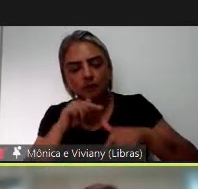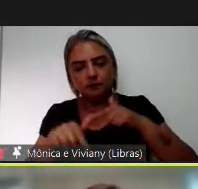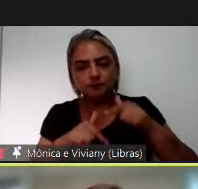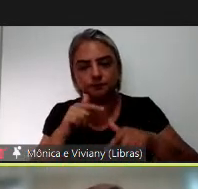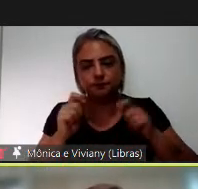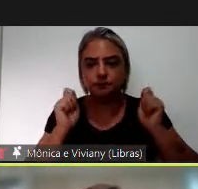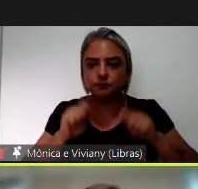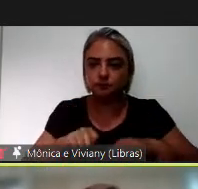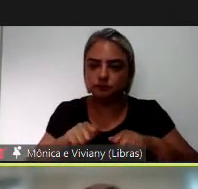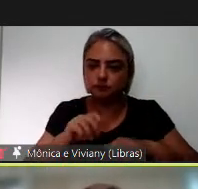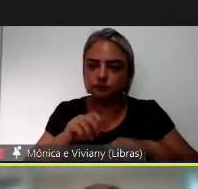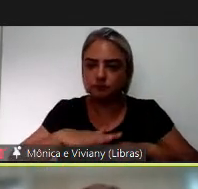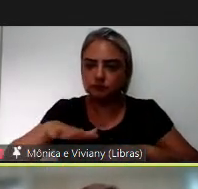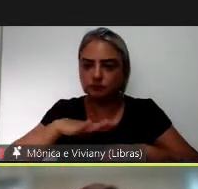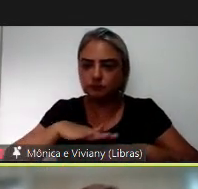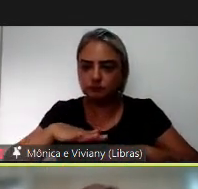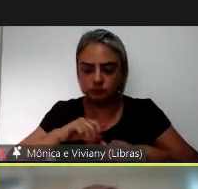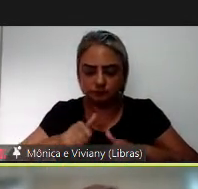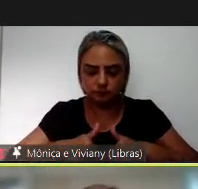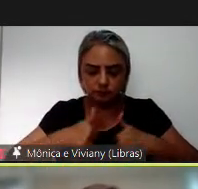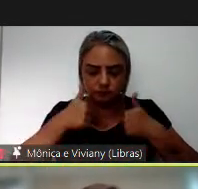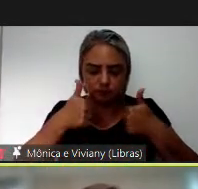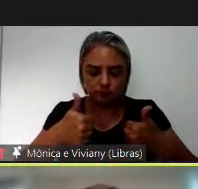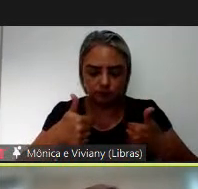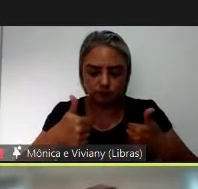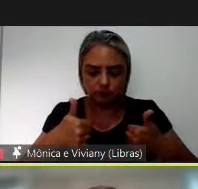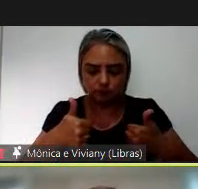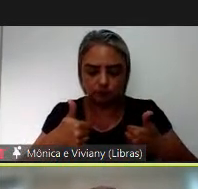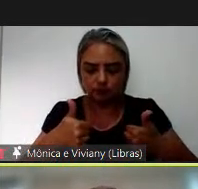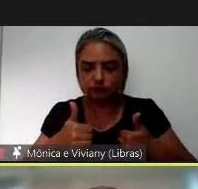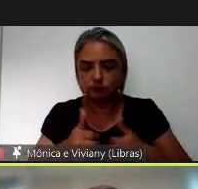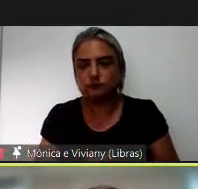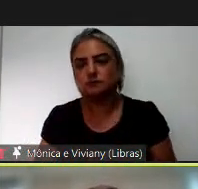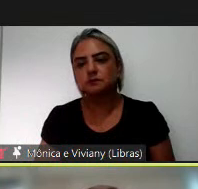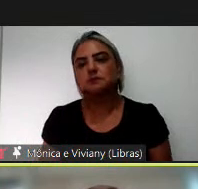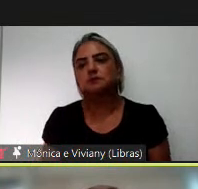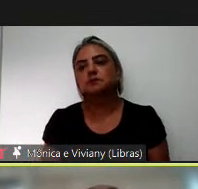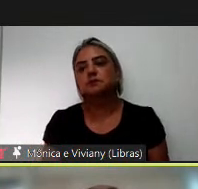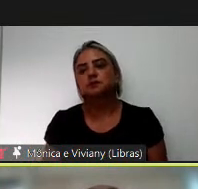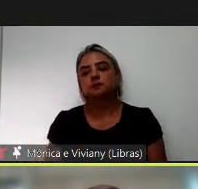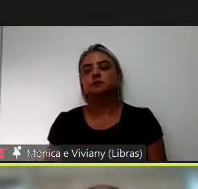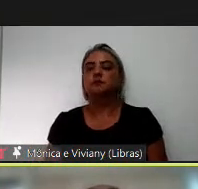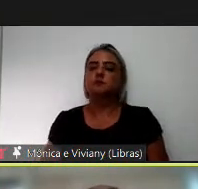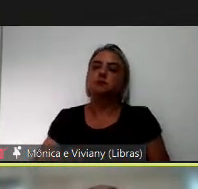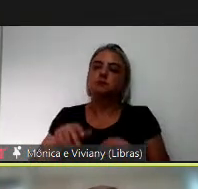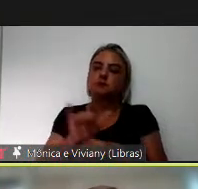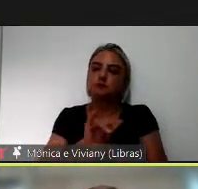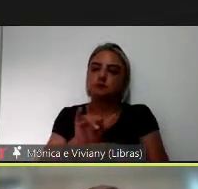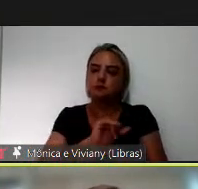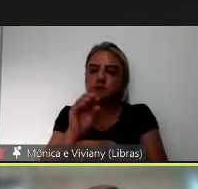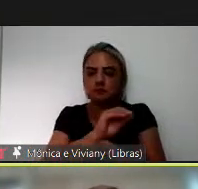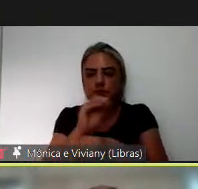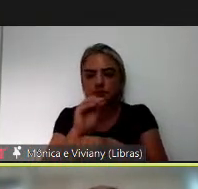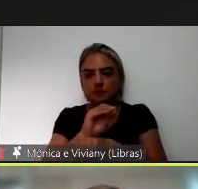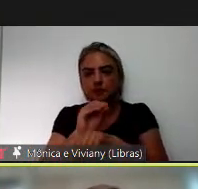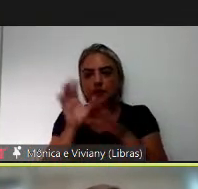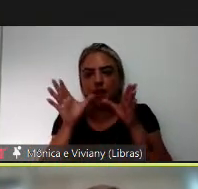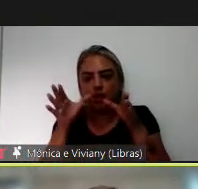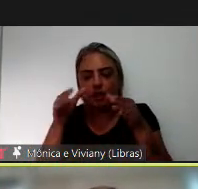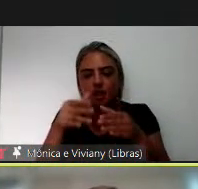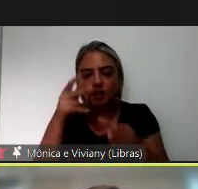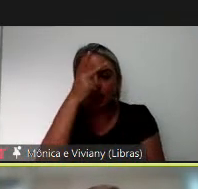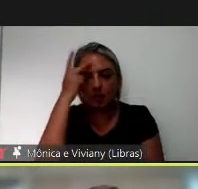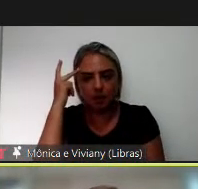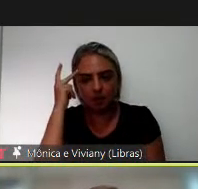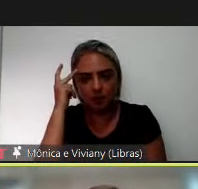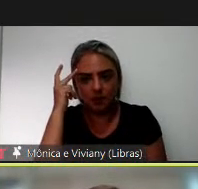implements work process that make available to qualify the family